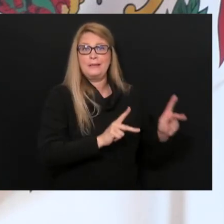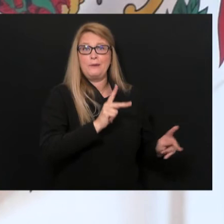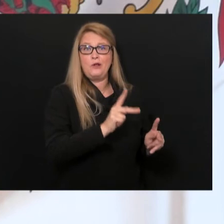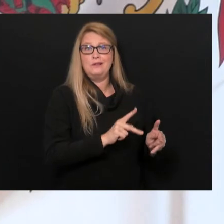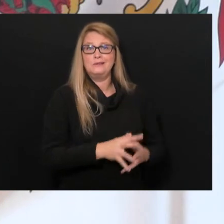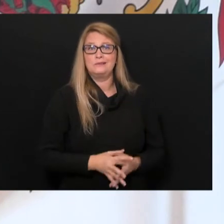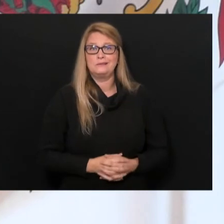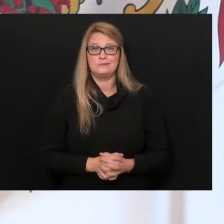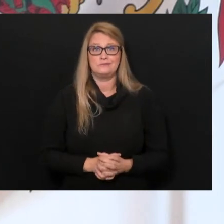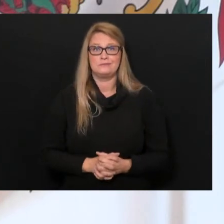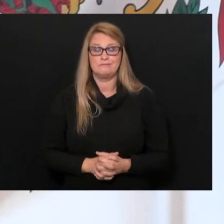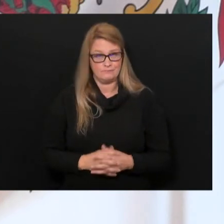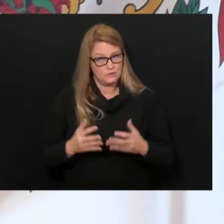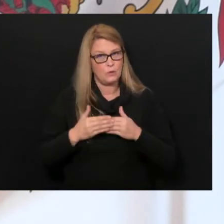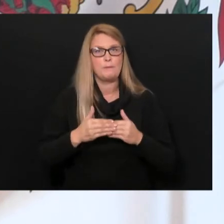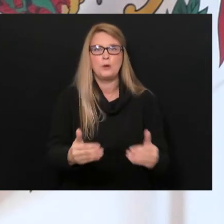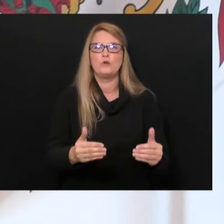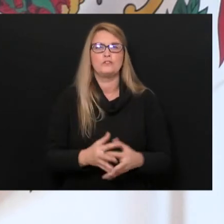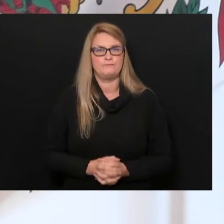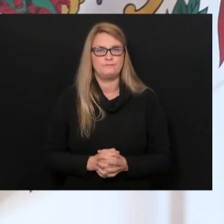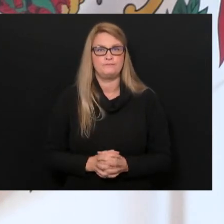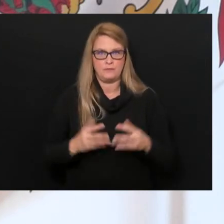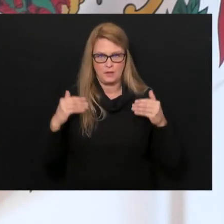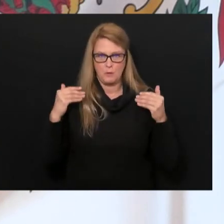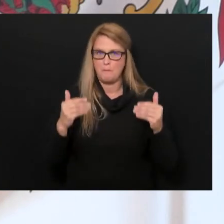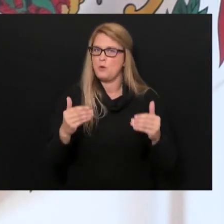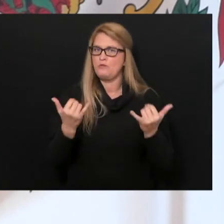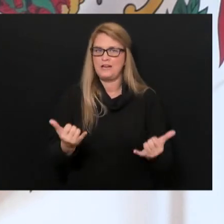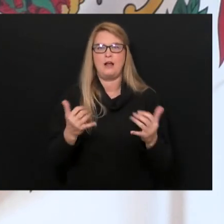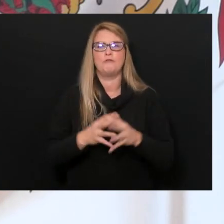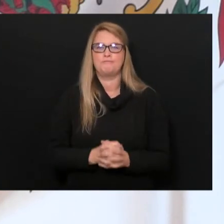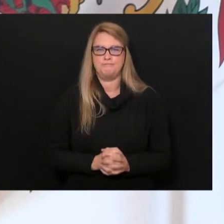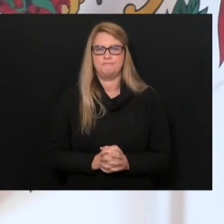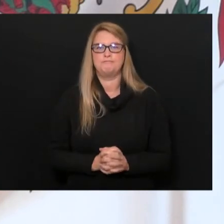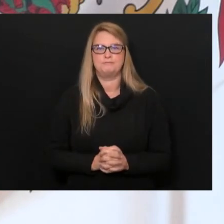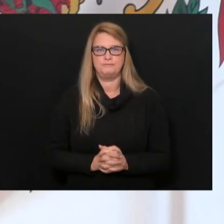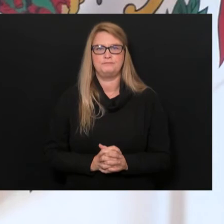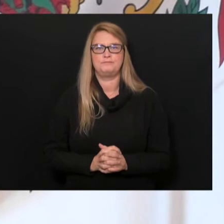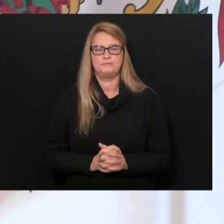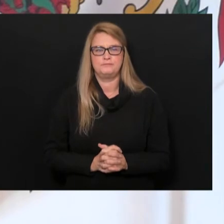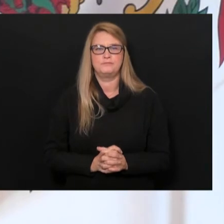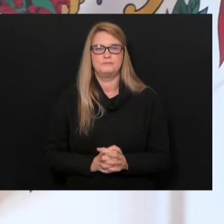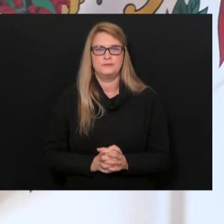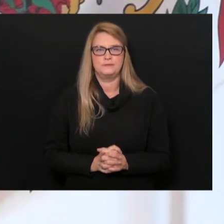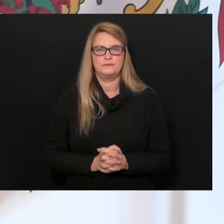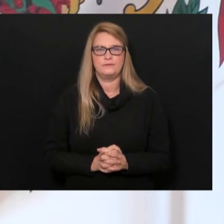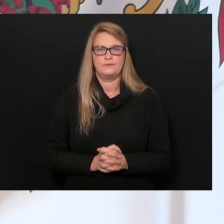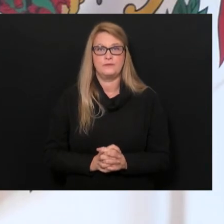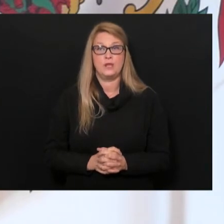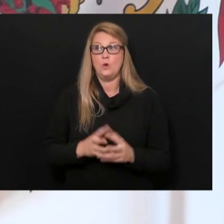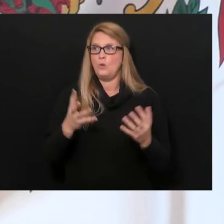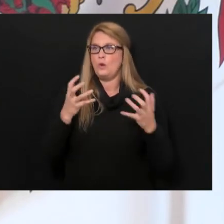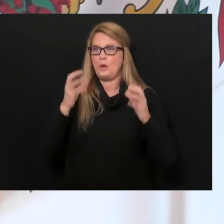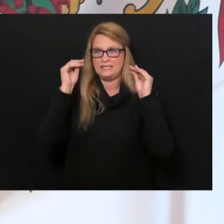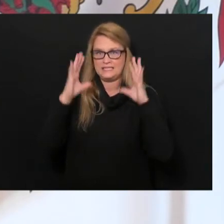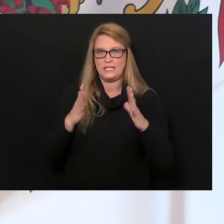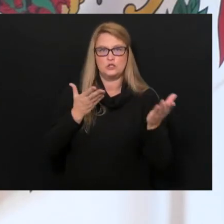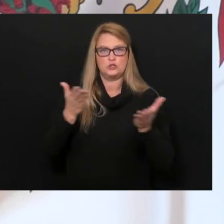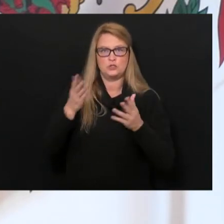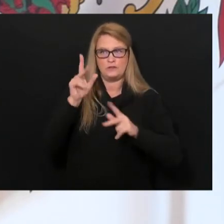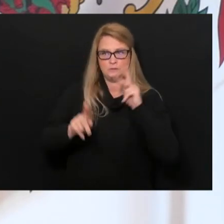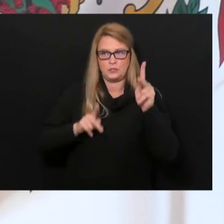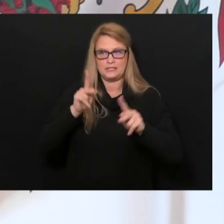so I said we move. We move now, right now. We move now to get our teachers and service personnel